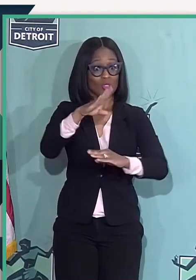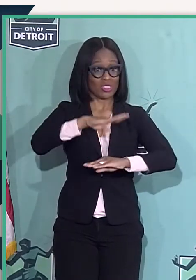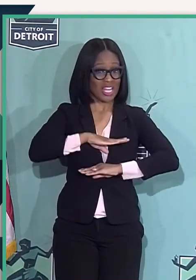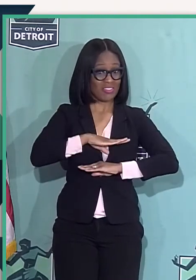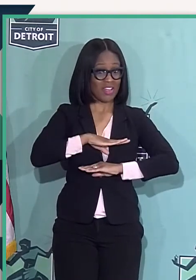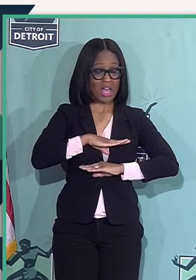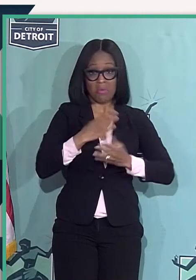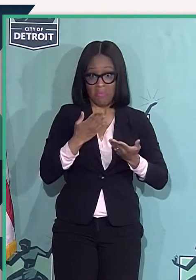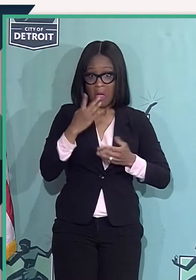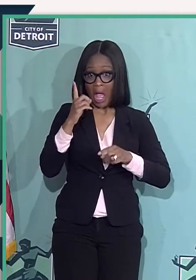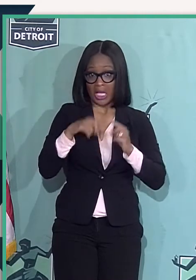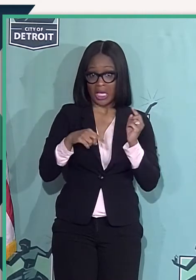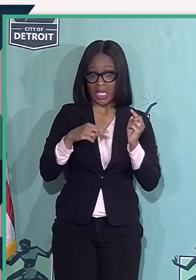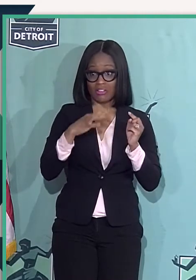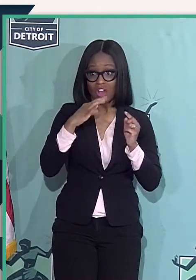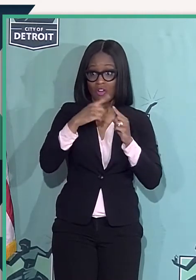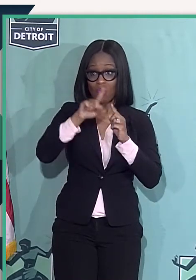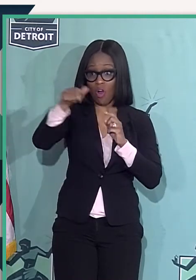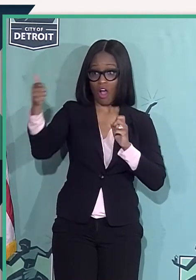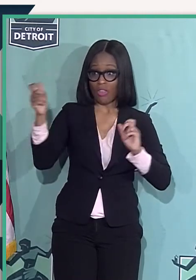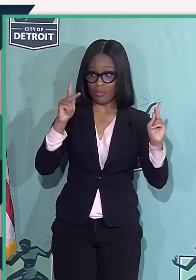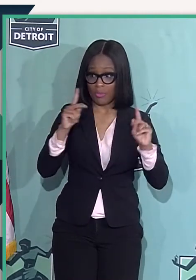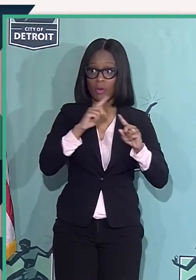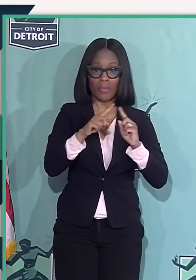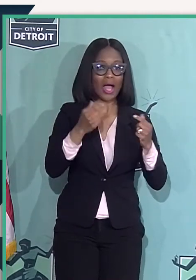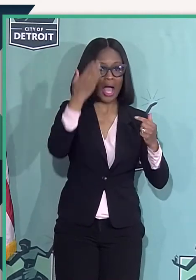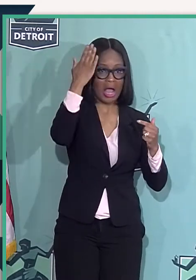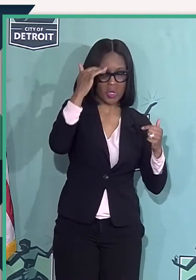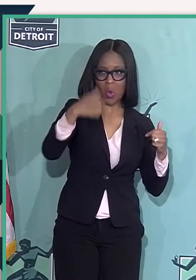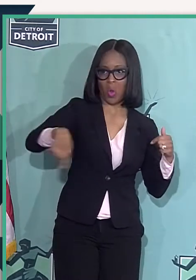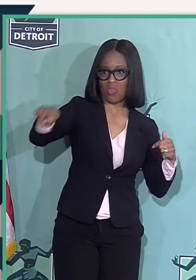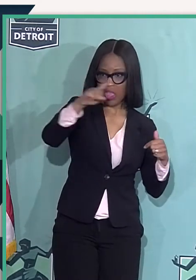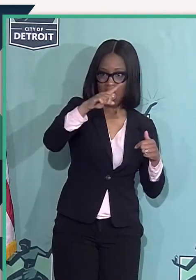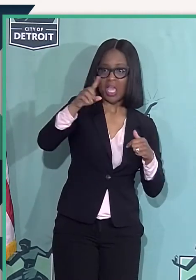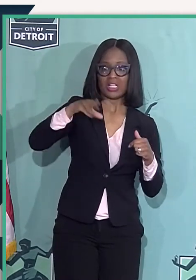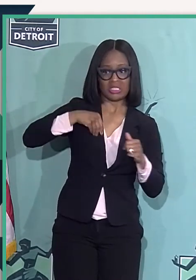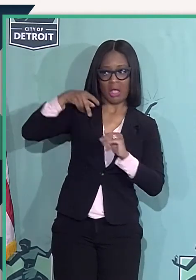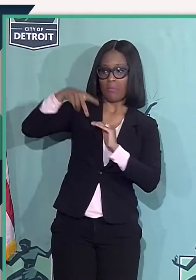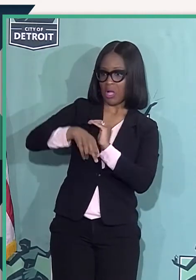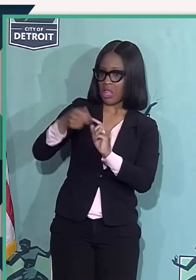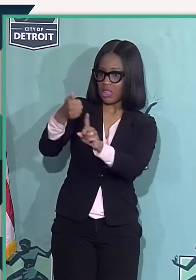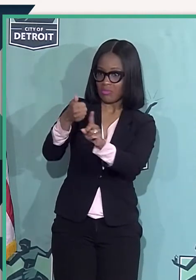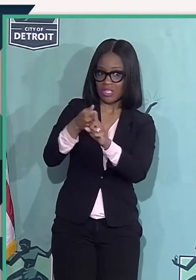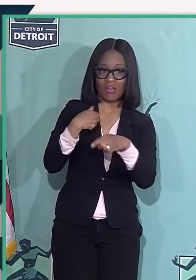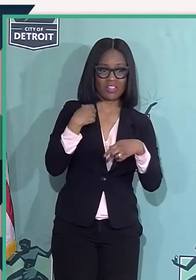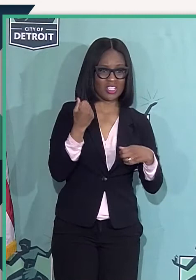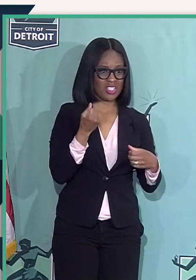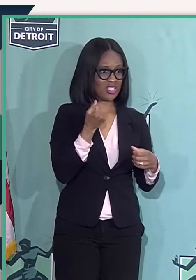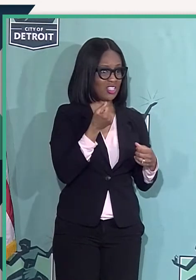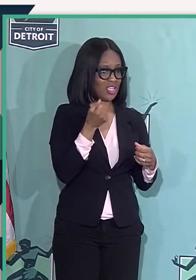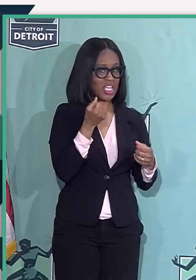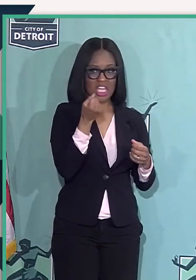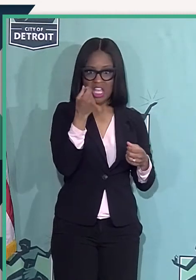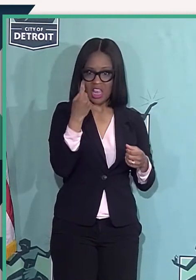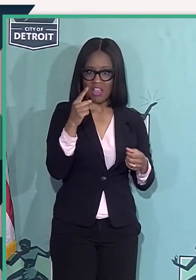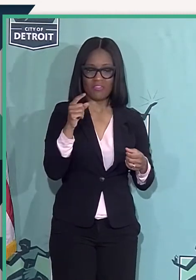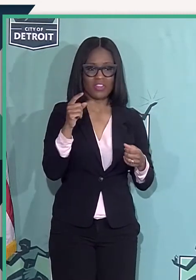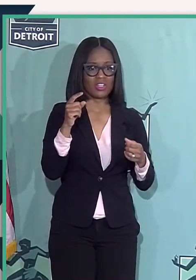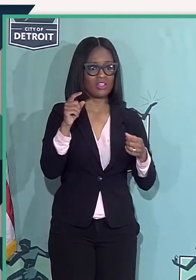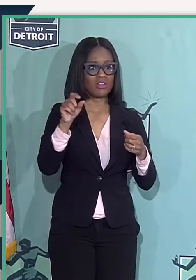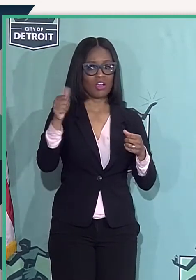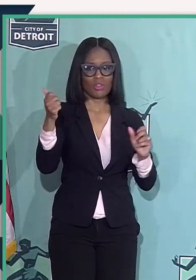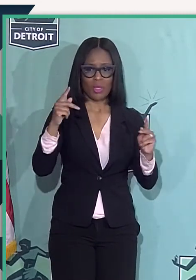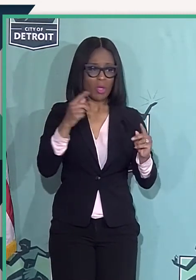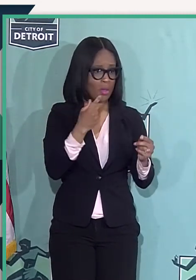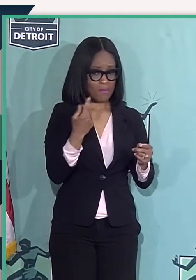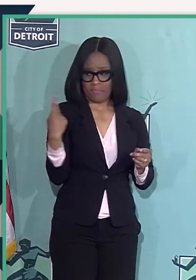I can't speak for the other 8 people, but I can tell you that I know that they took cuts, his 11th floor folks did. Even the mayor